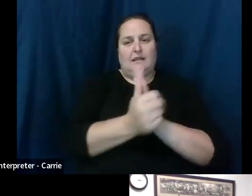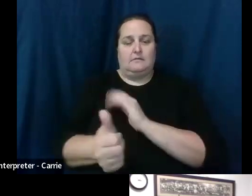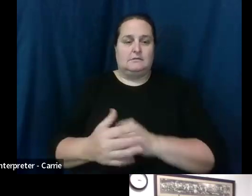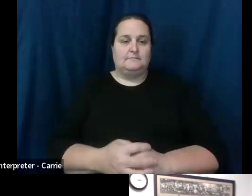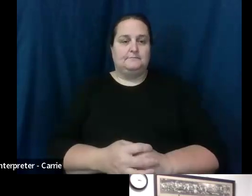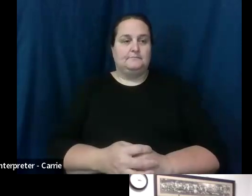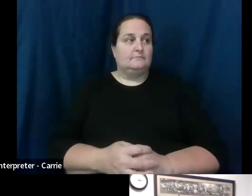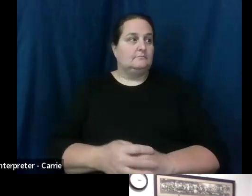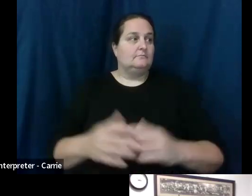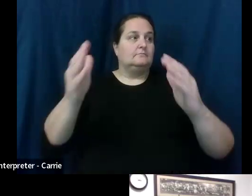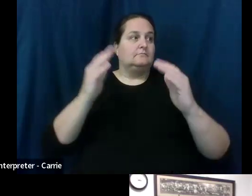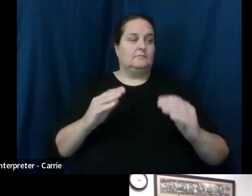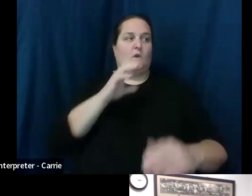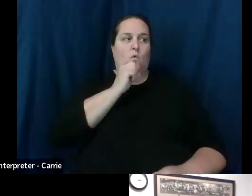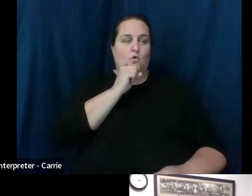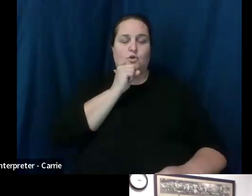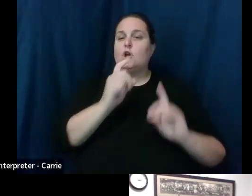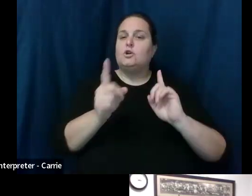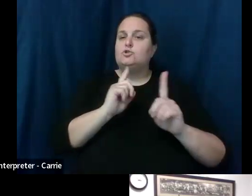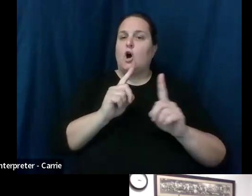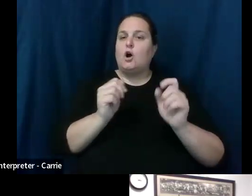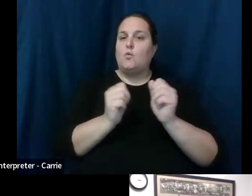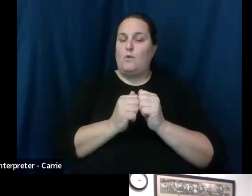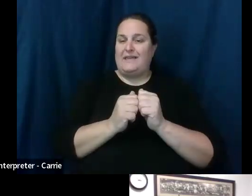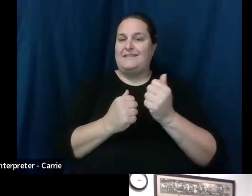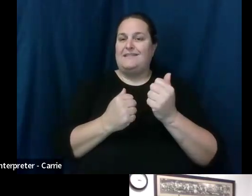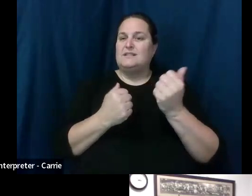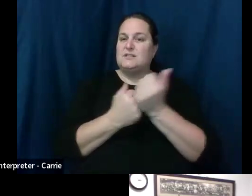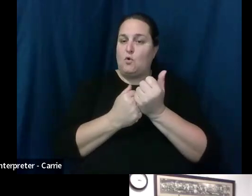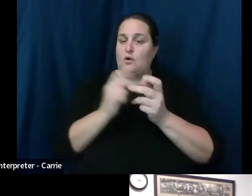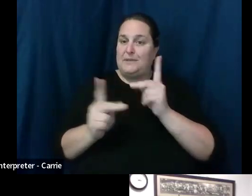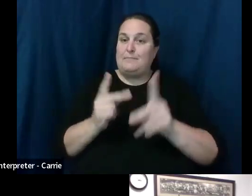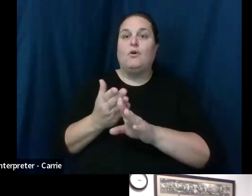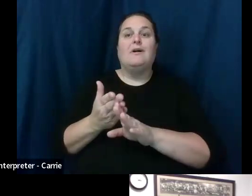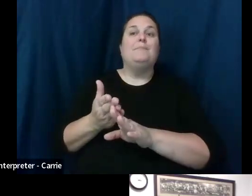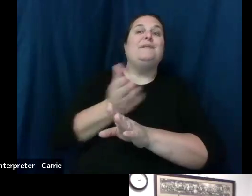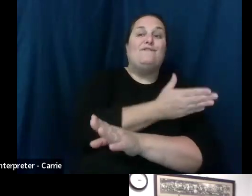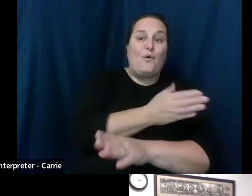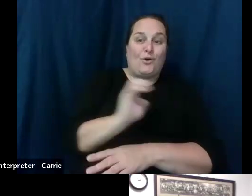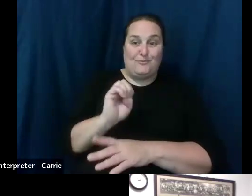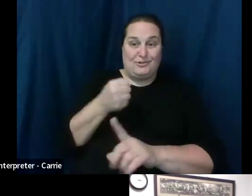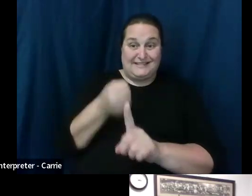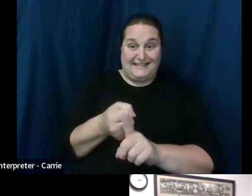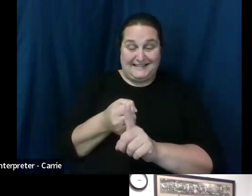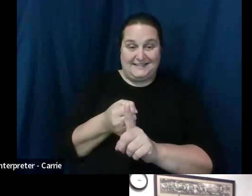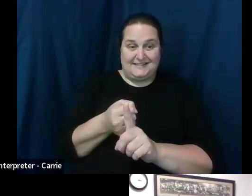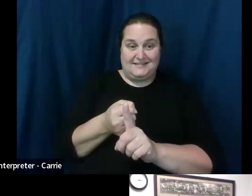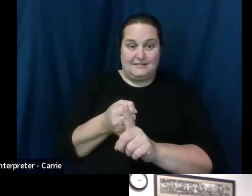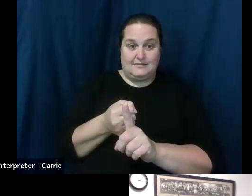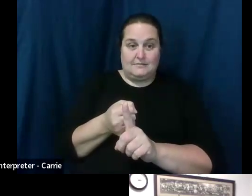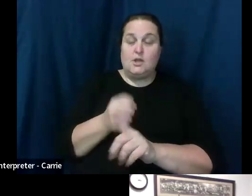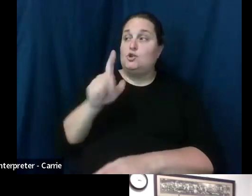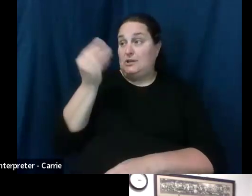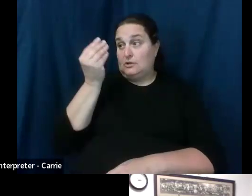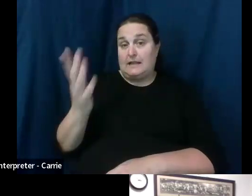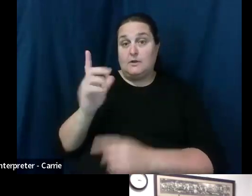want to make sure that you're talking to your support network members before an emergency occurs. So you want to provide specific